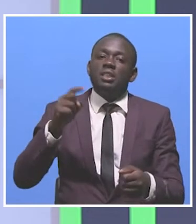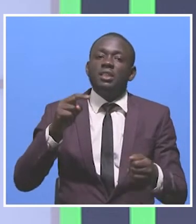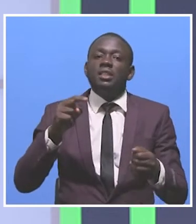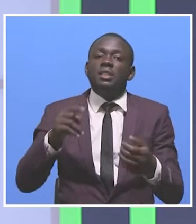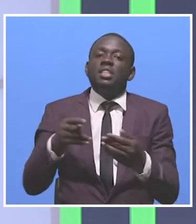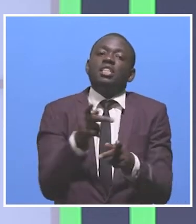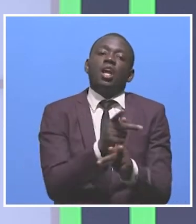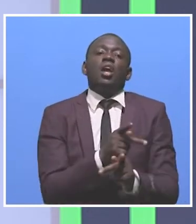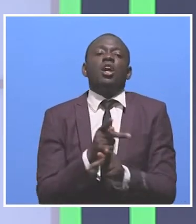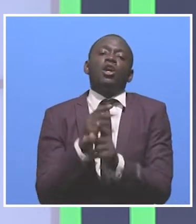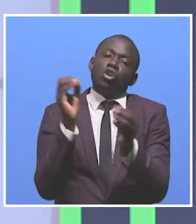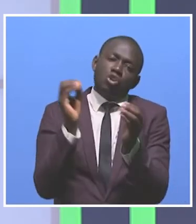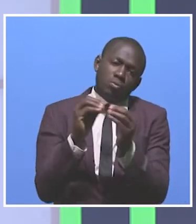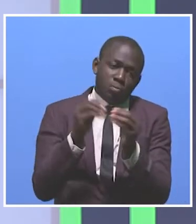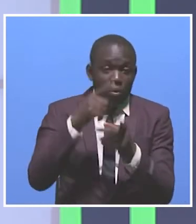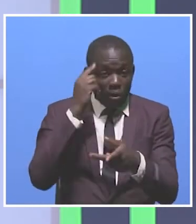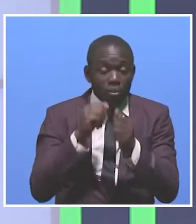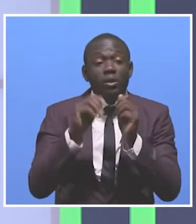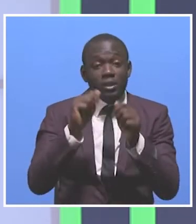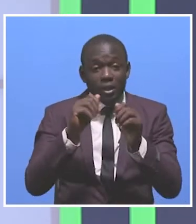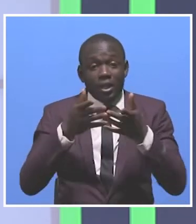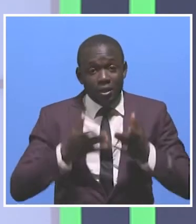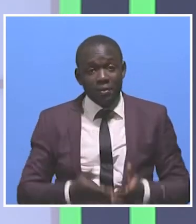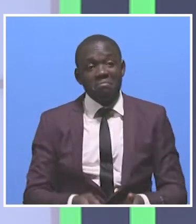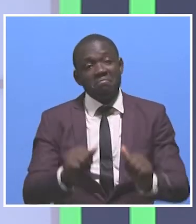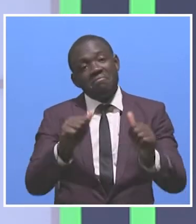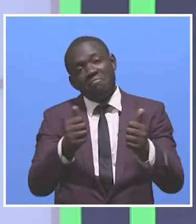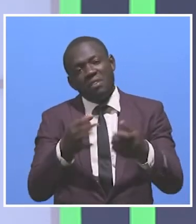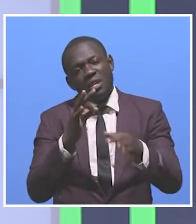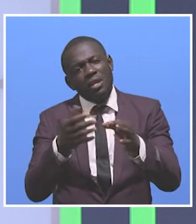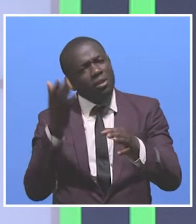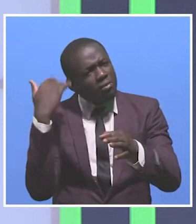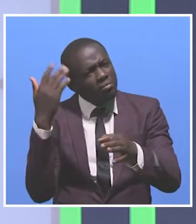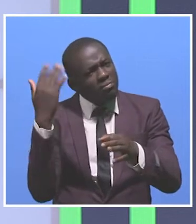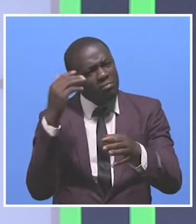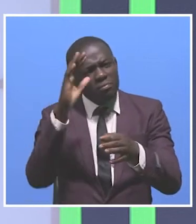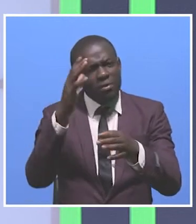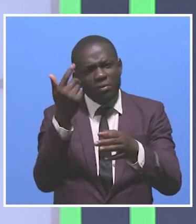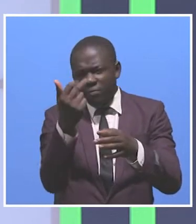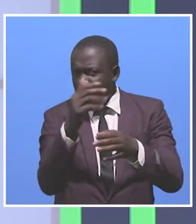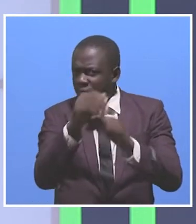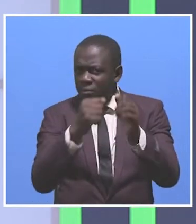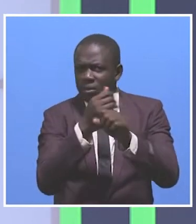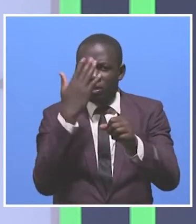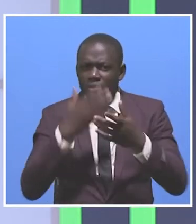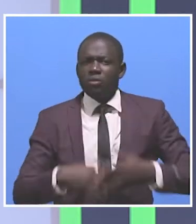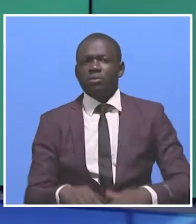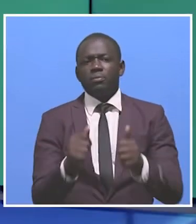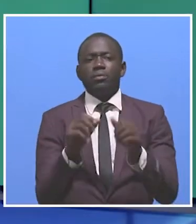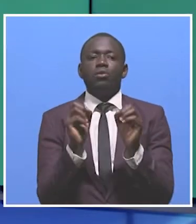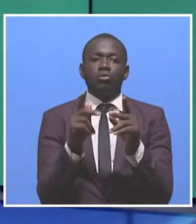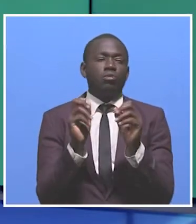Otherwise, she's likely to deliver well if she delivered well in the other pregnancy 13 years ago. Okay, Doc, let's talk